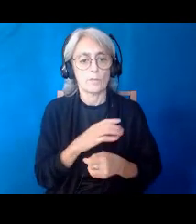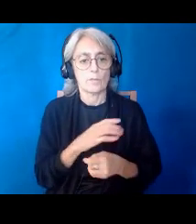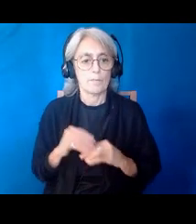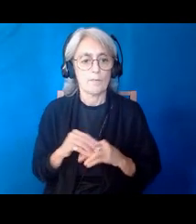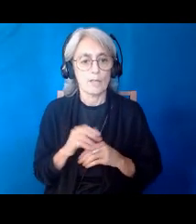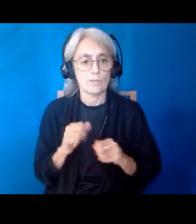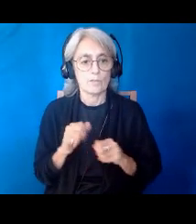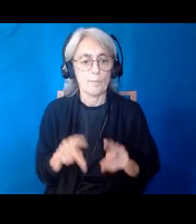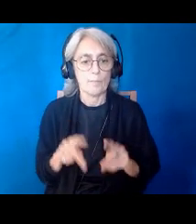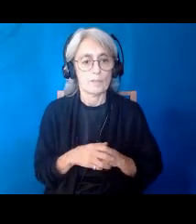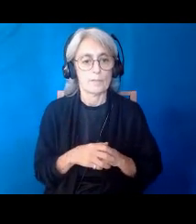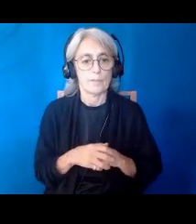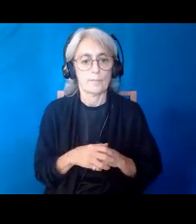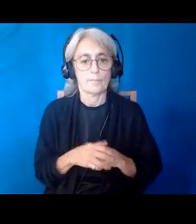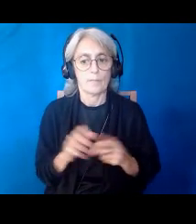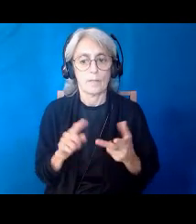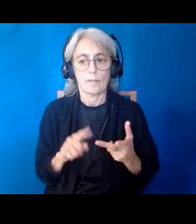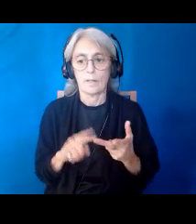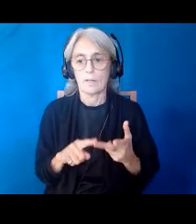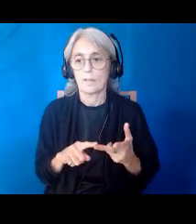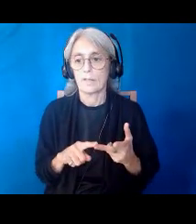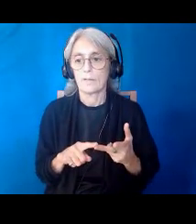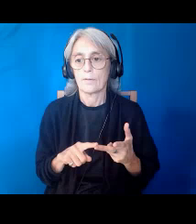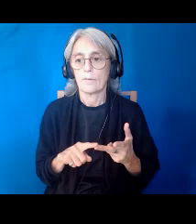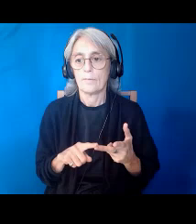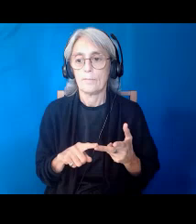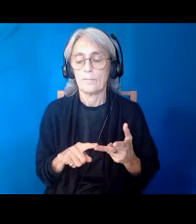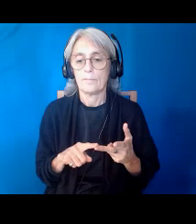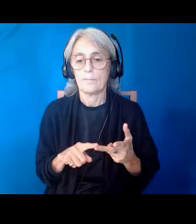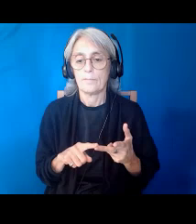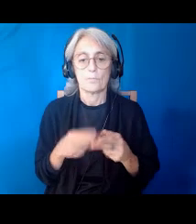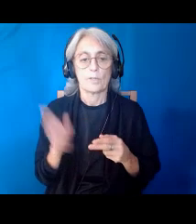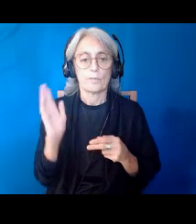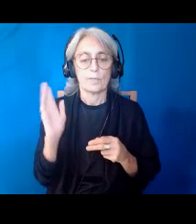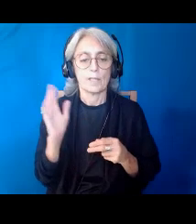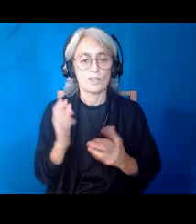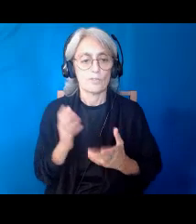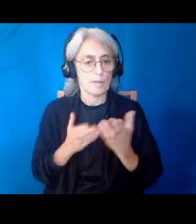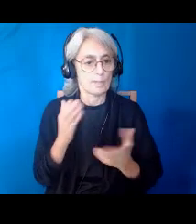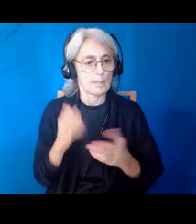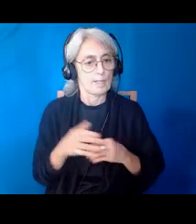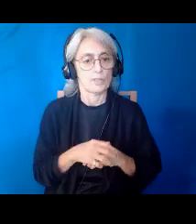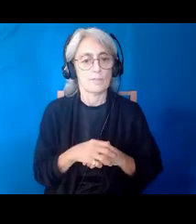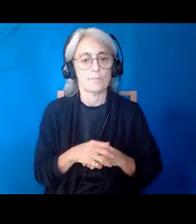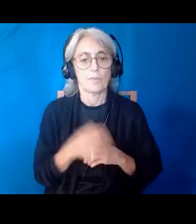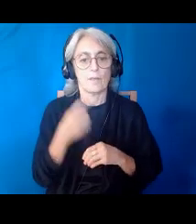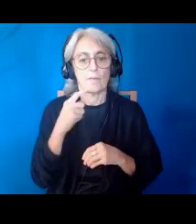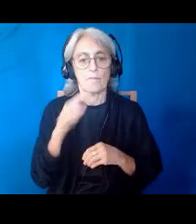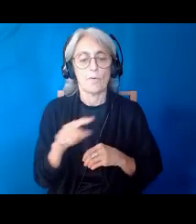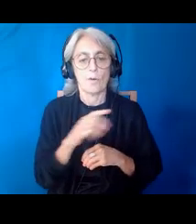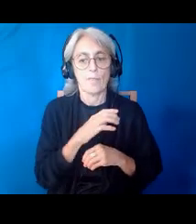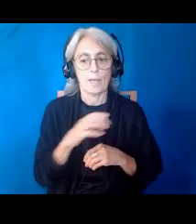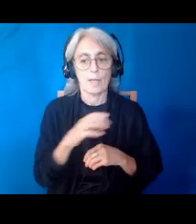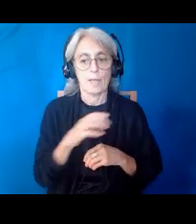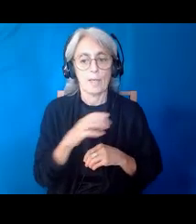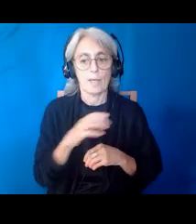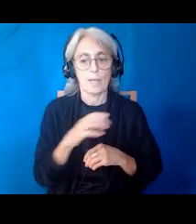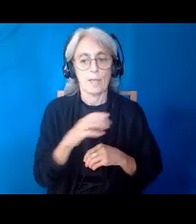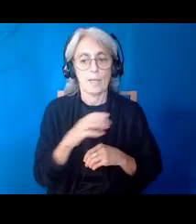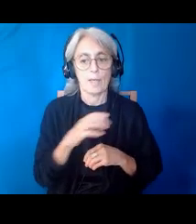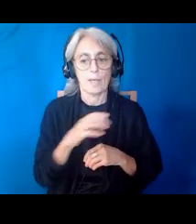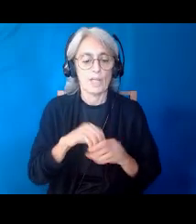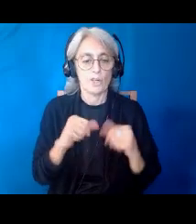opportunities. And finally, number 3, a brief presentation and recommendation for the commission to approve the